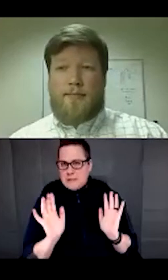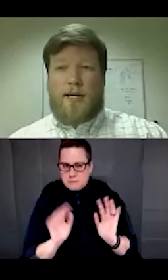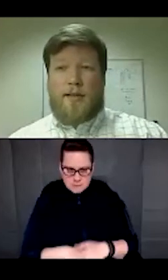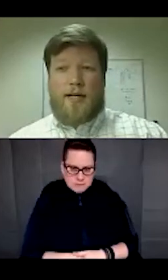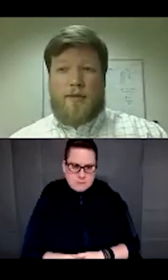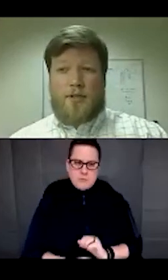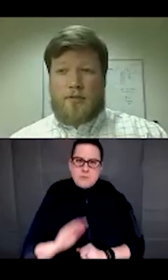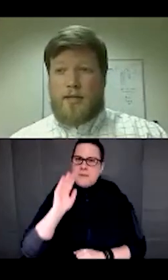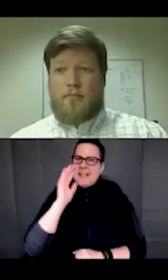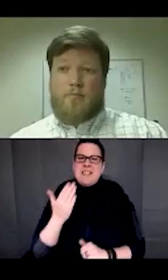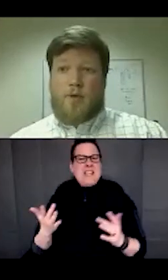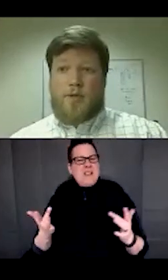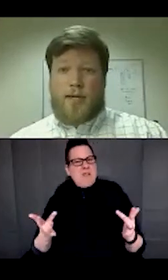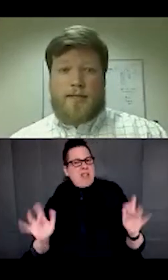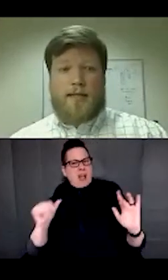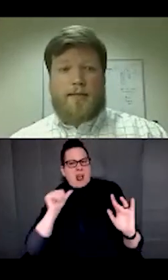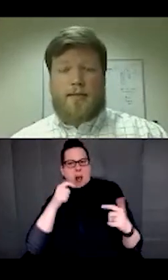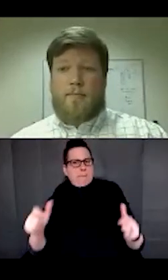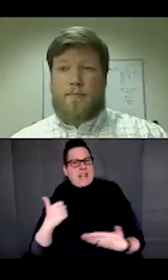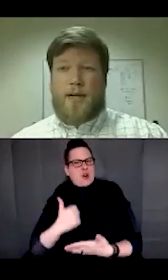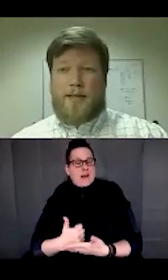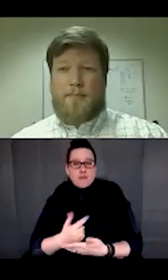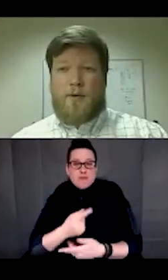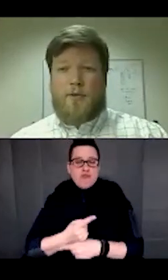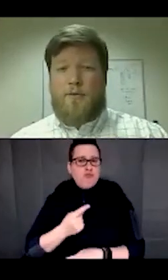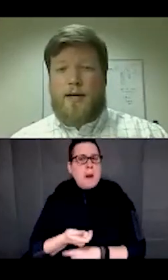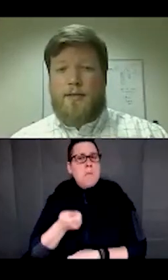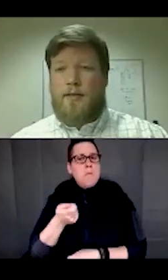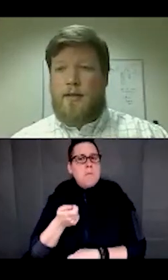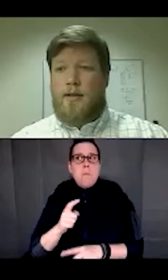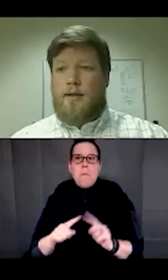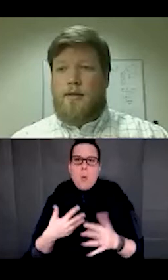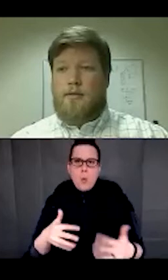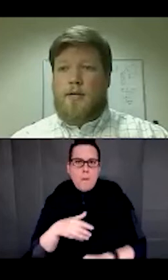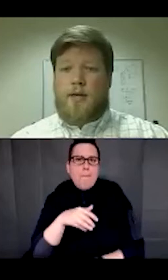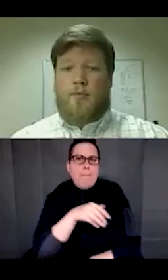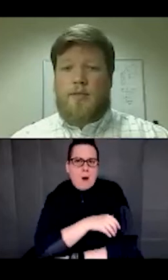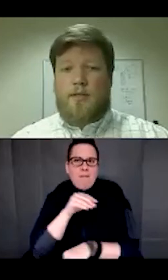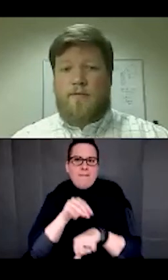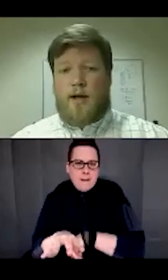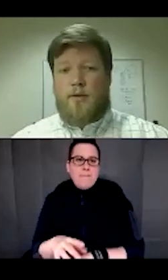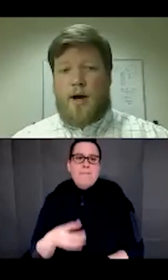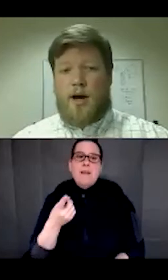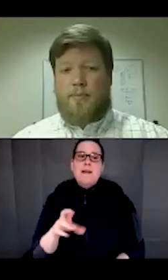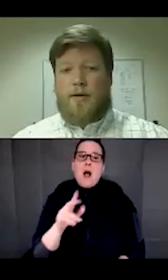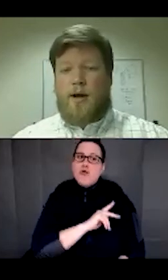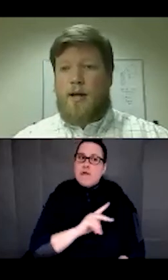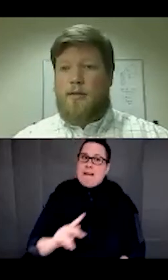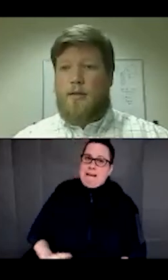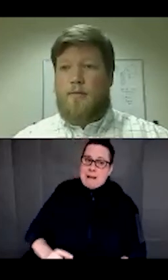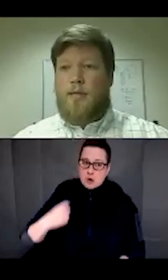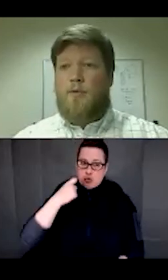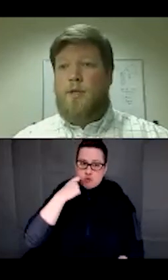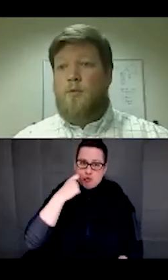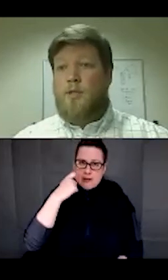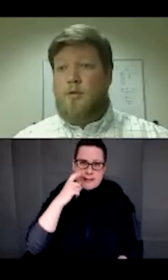That seems like a light intervention, and mostly because it is, but it has some powerful effects. Dr. King recently followed up on